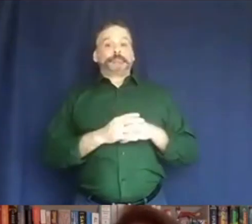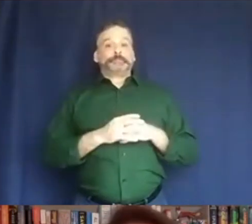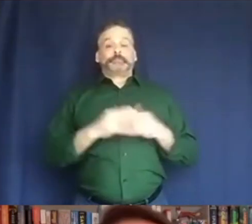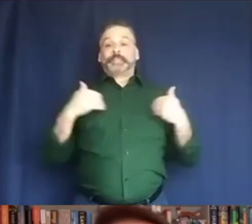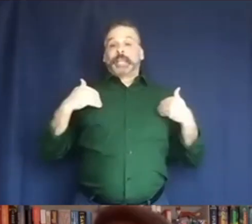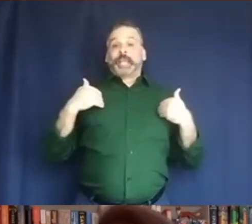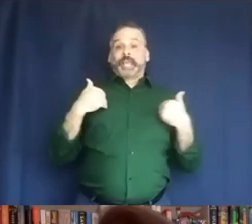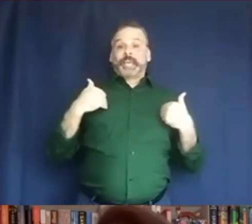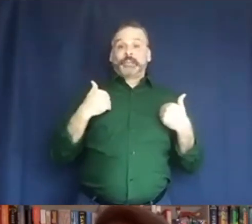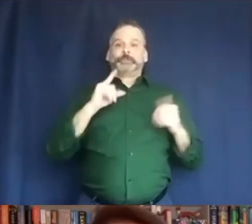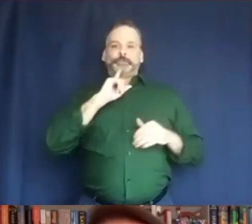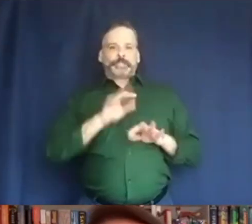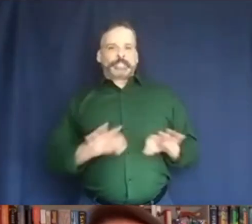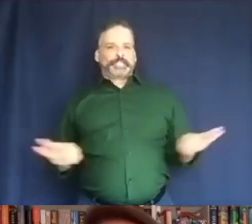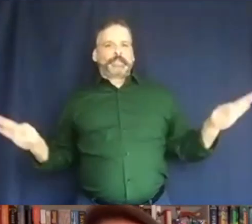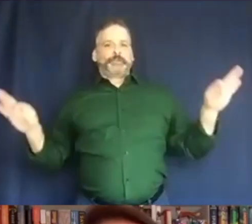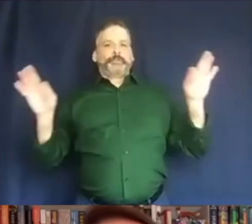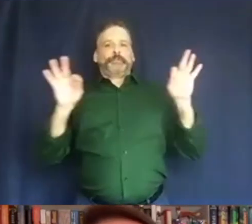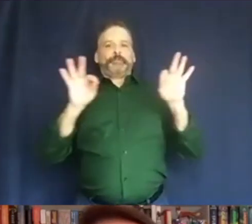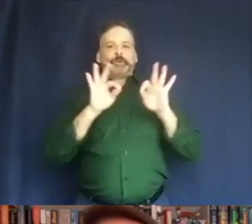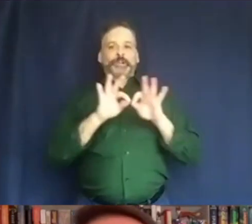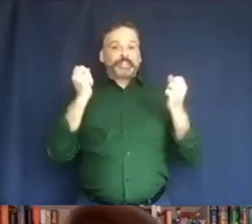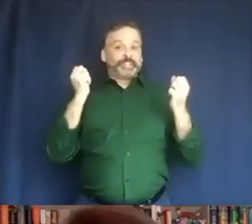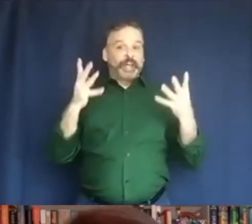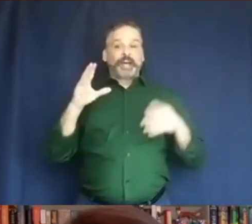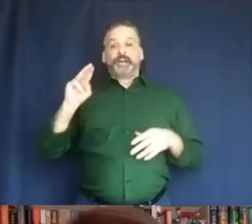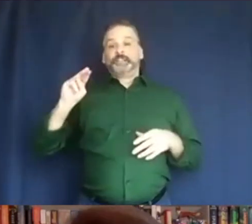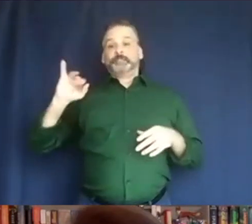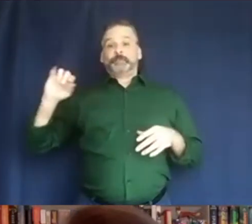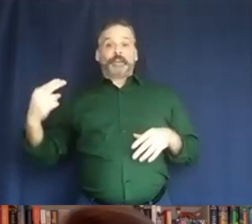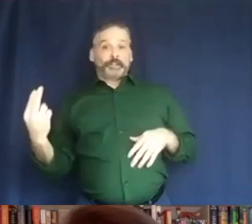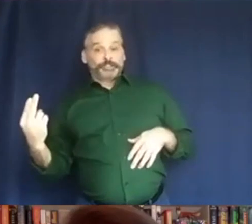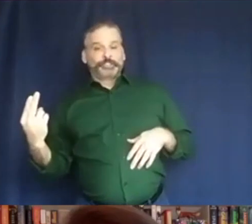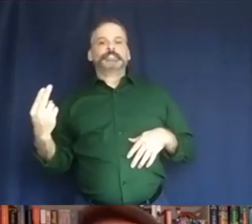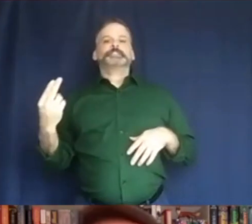Animals are really important in lots of mythology, and as the author of Bestiary.